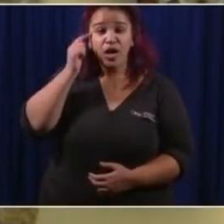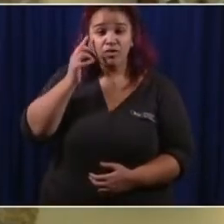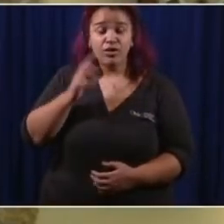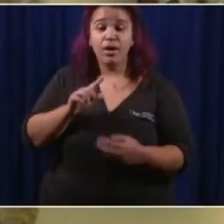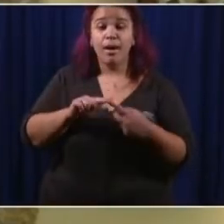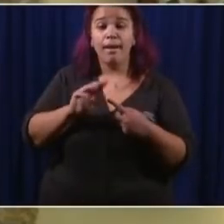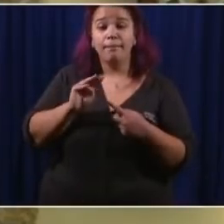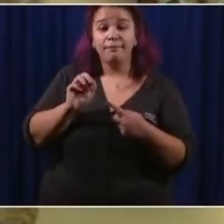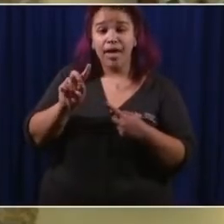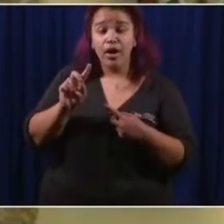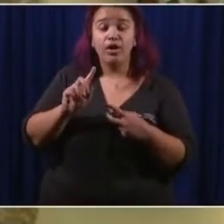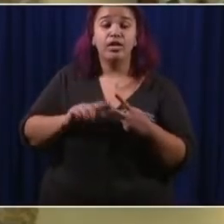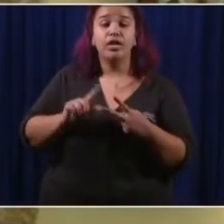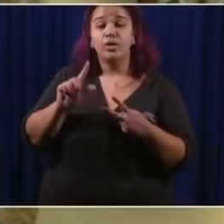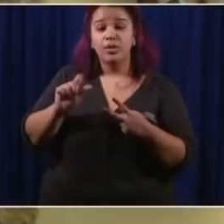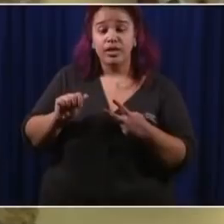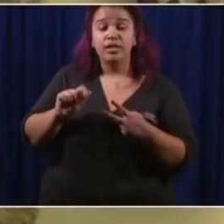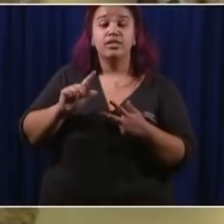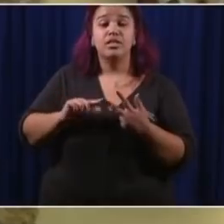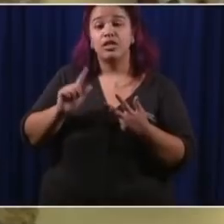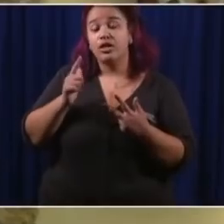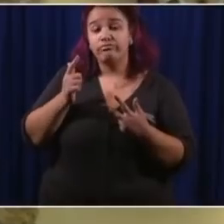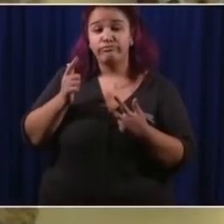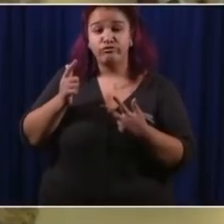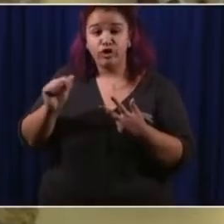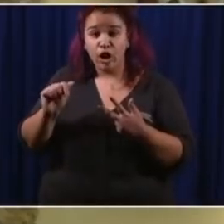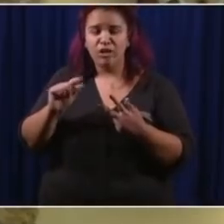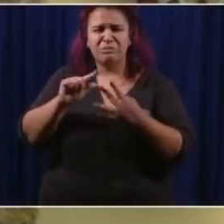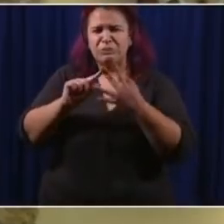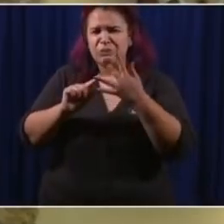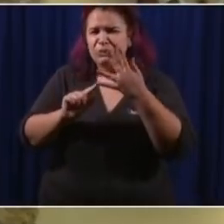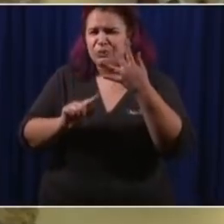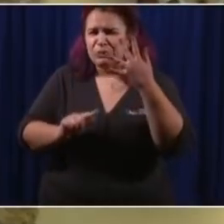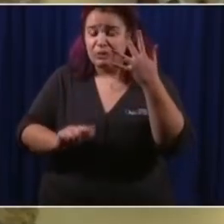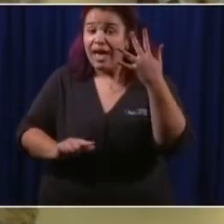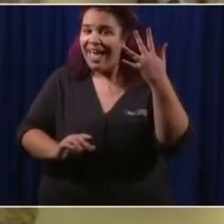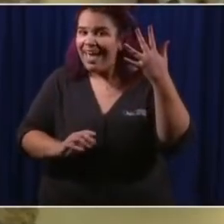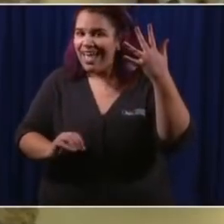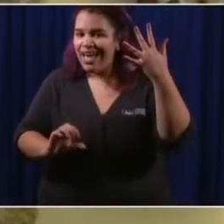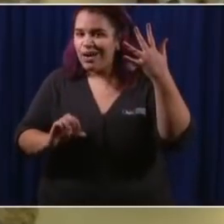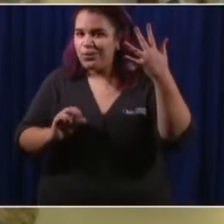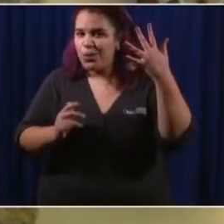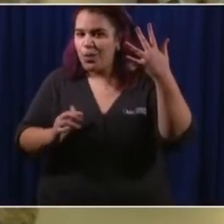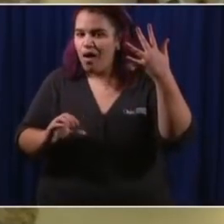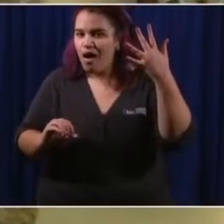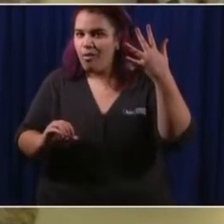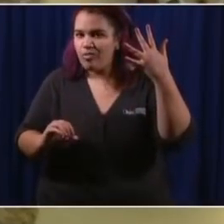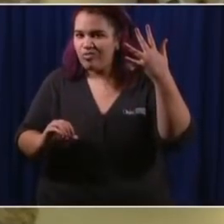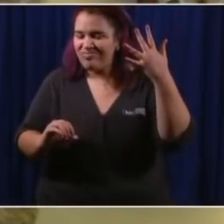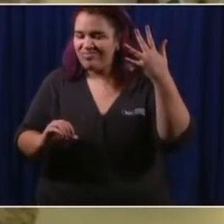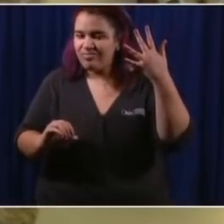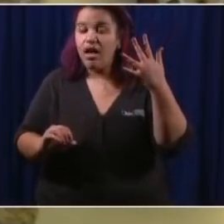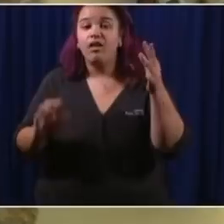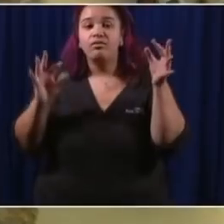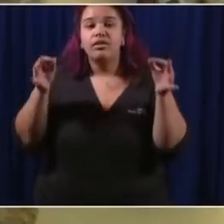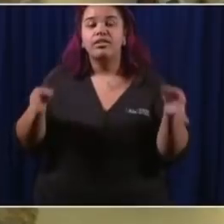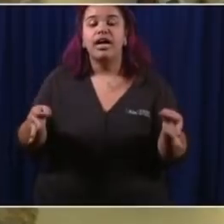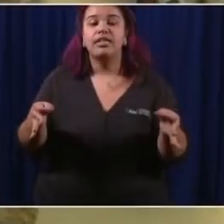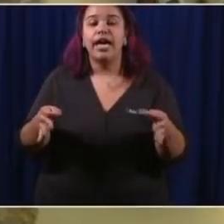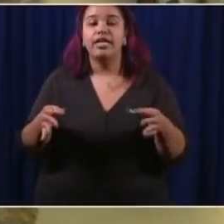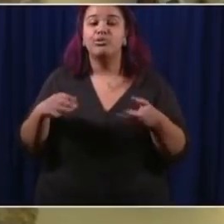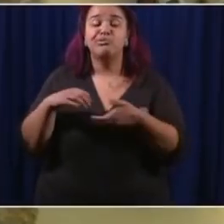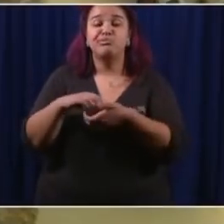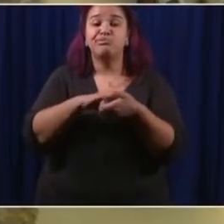Louisiana, Michigan, Massachusetts, and Ohio have come together to buy a big batch of coronavirus tests, rapid tests,